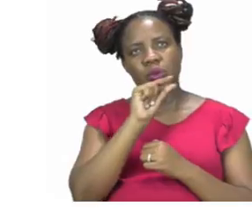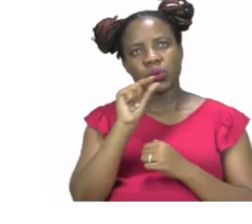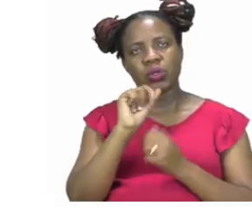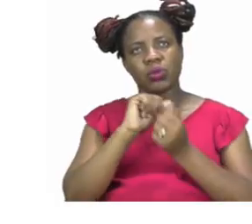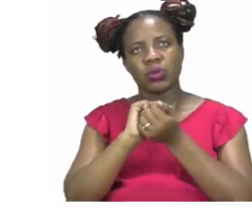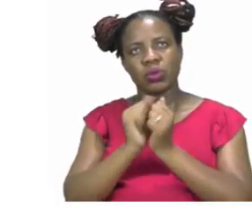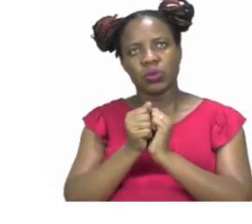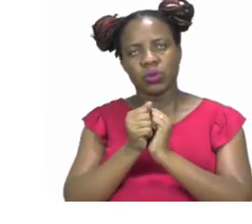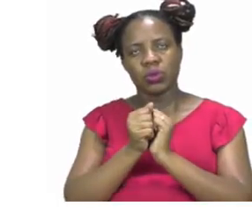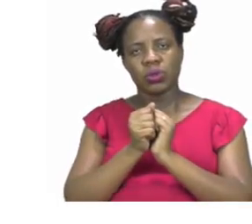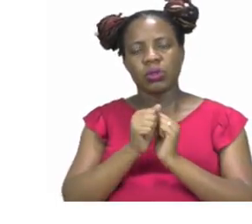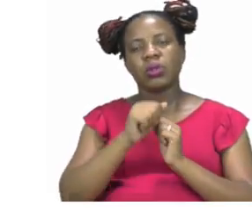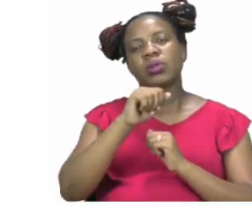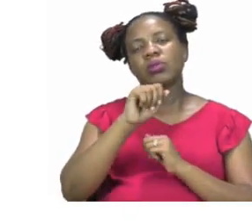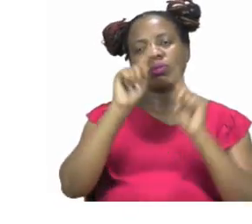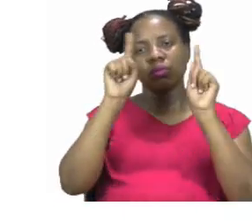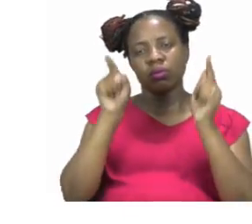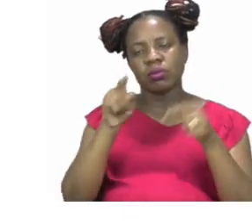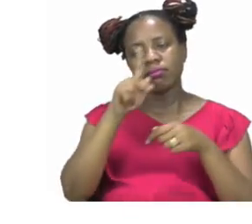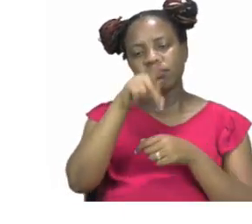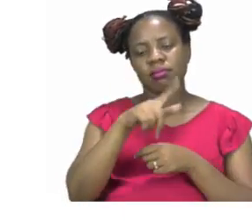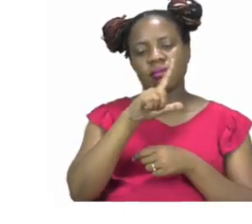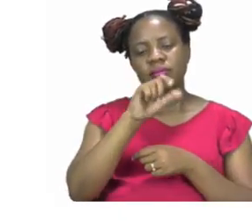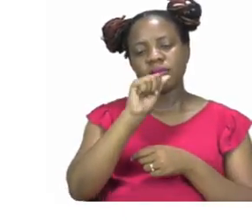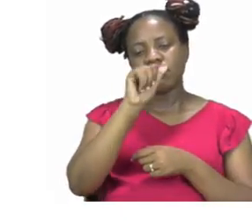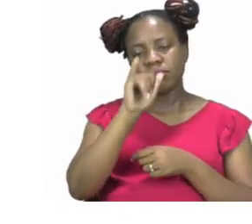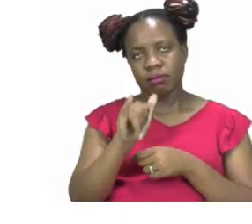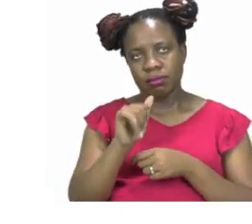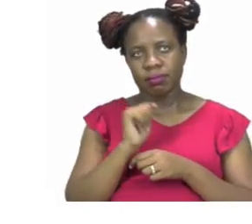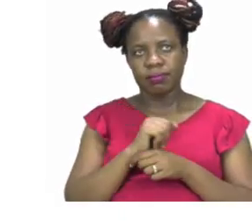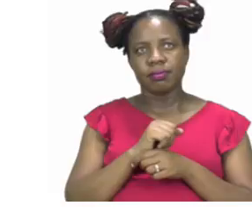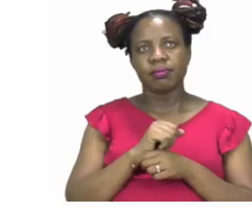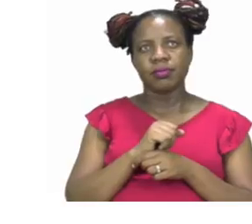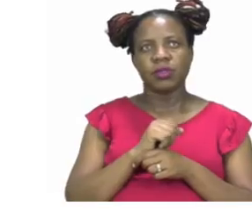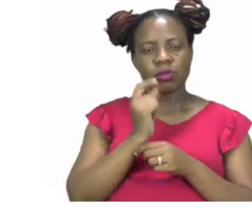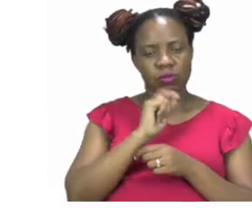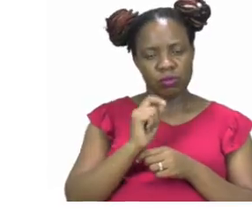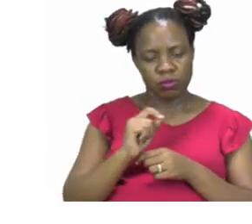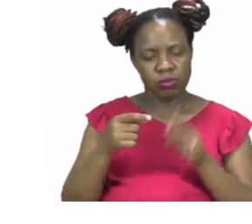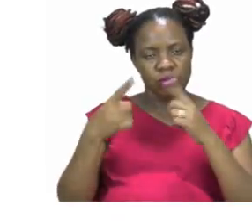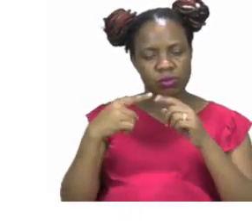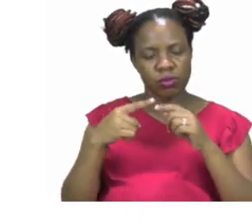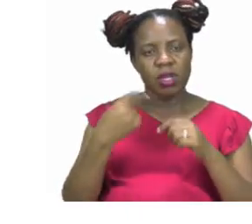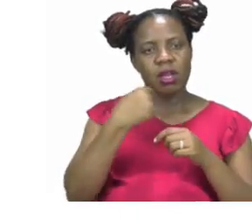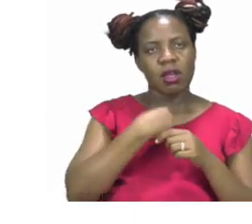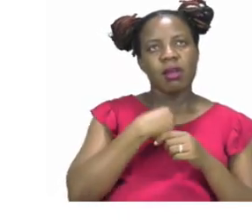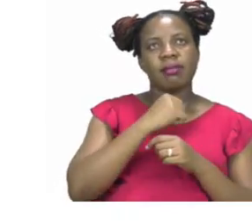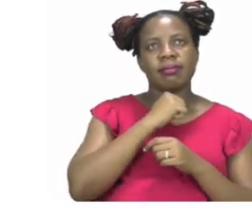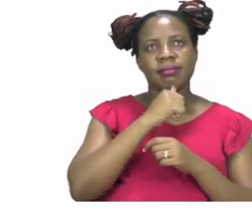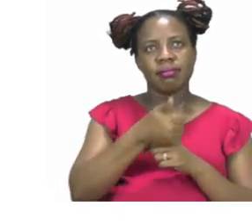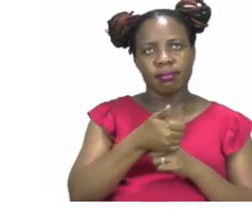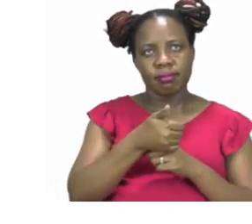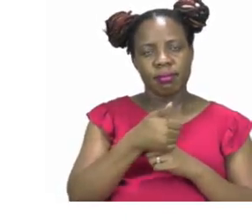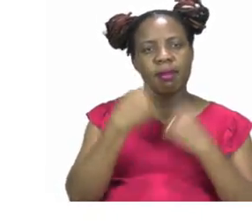continuous tense. And then your sentence will read, I am playing football. Now